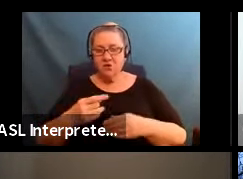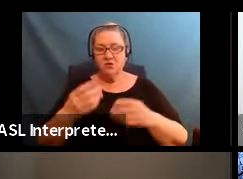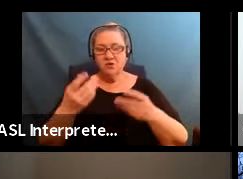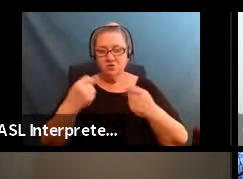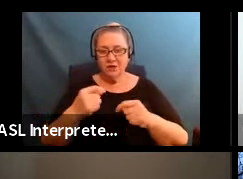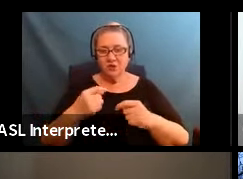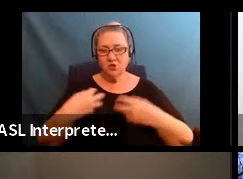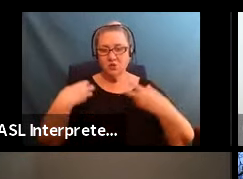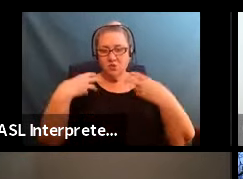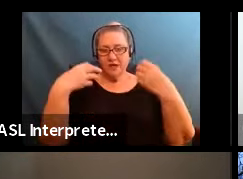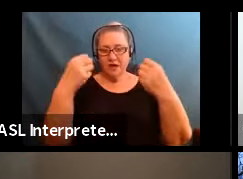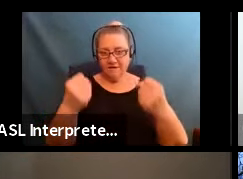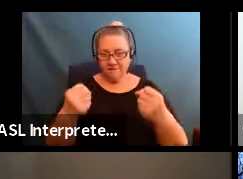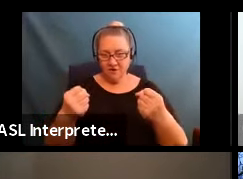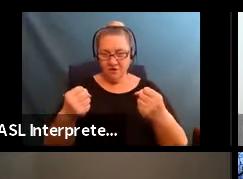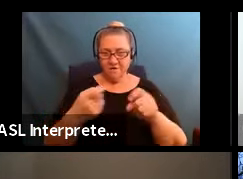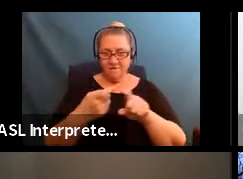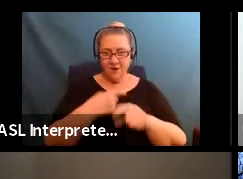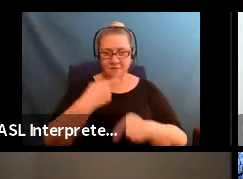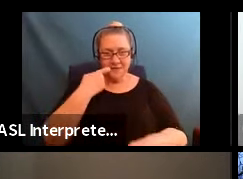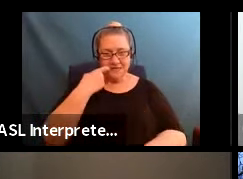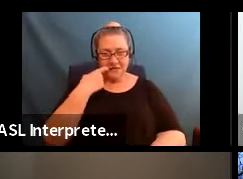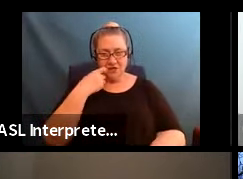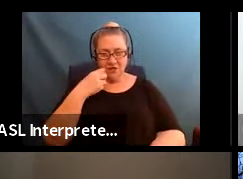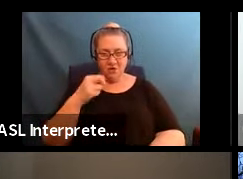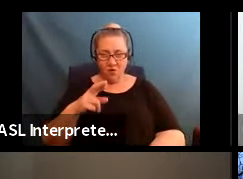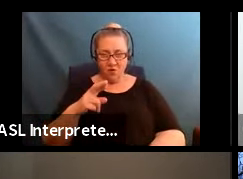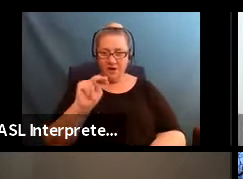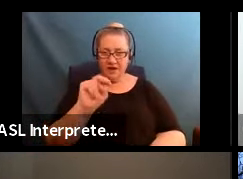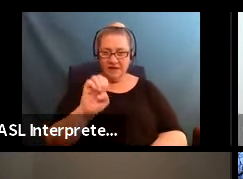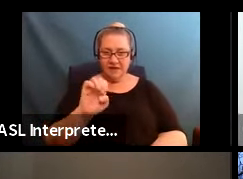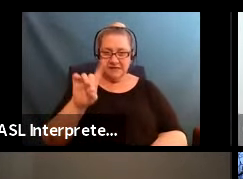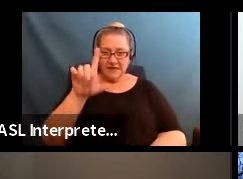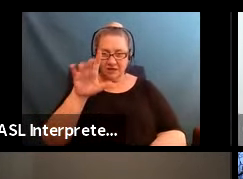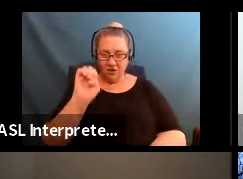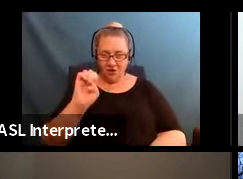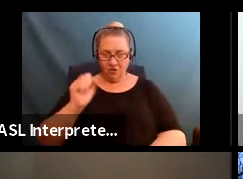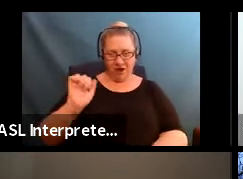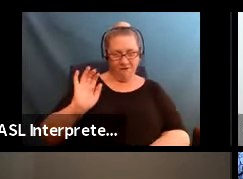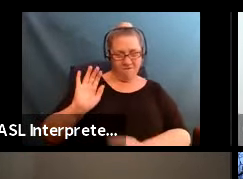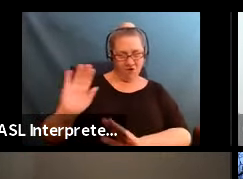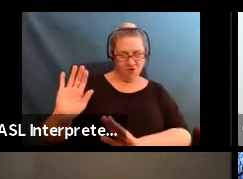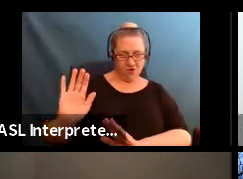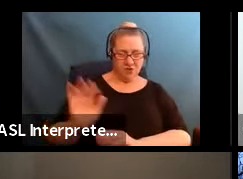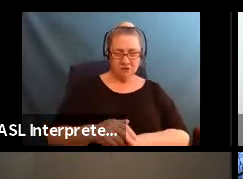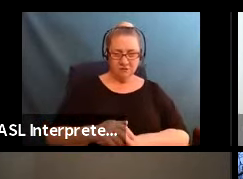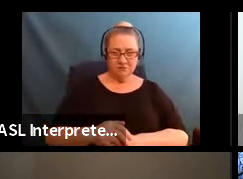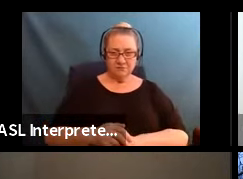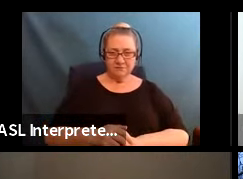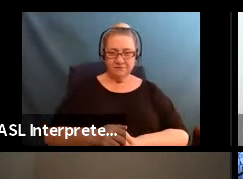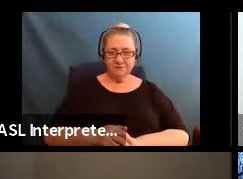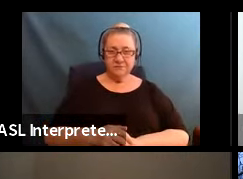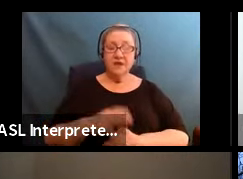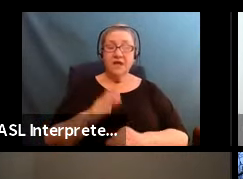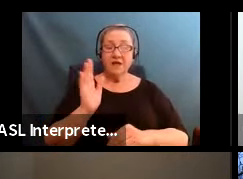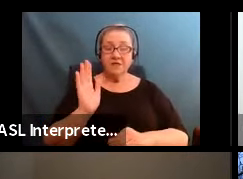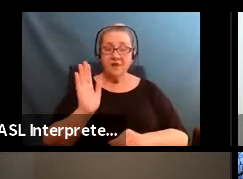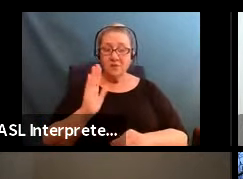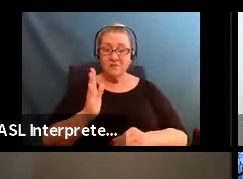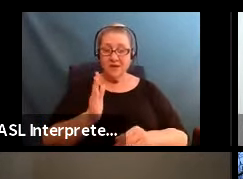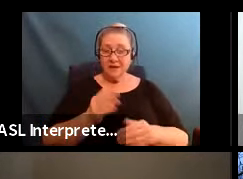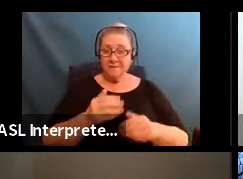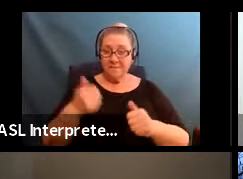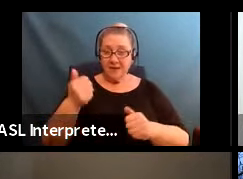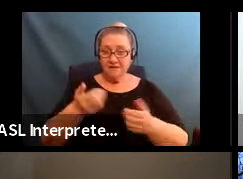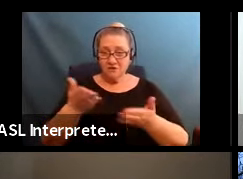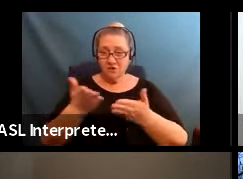have a needle fixation or otherwise known as needle aversion, those folks would be best served to receive their vaccine through